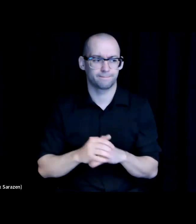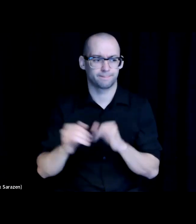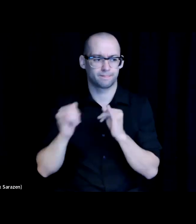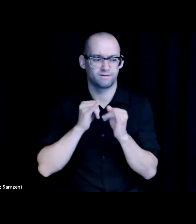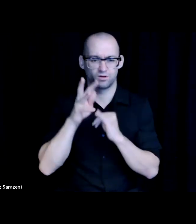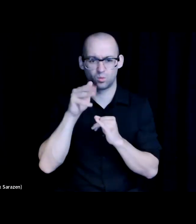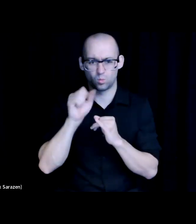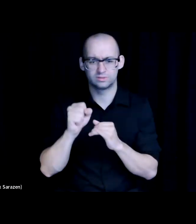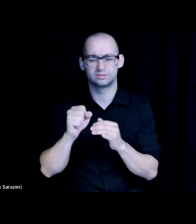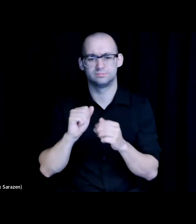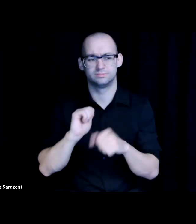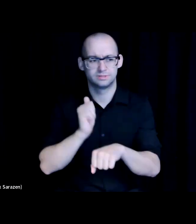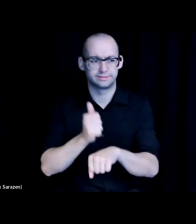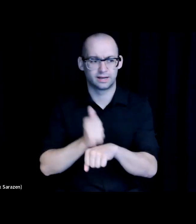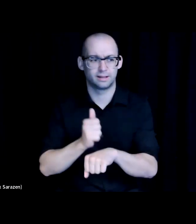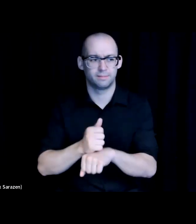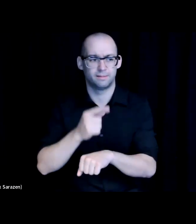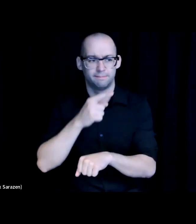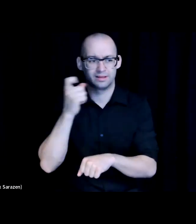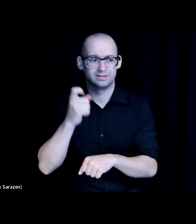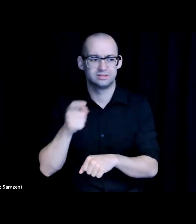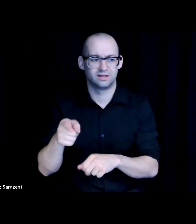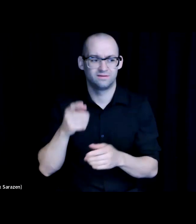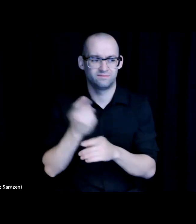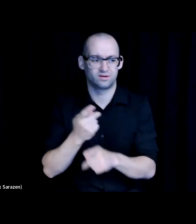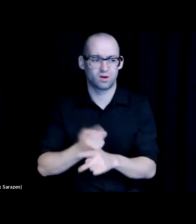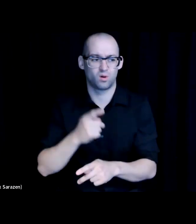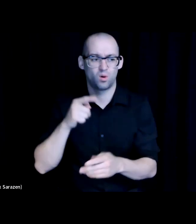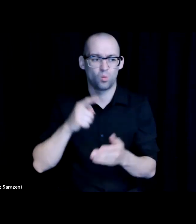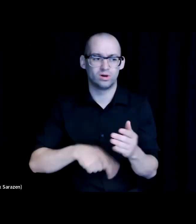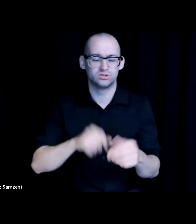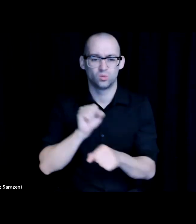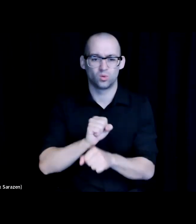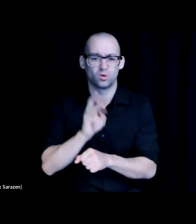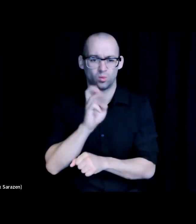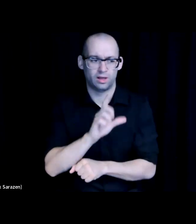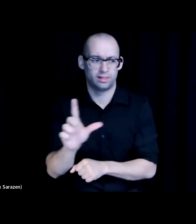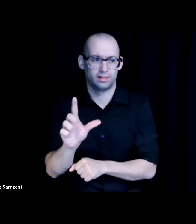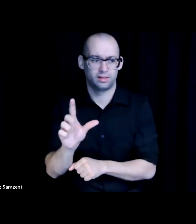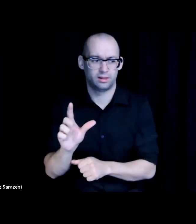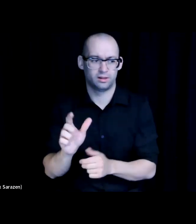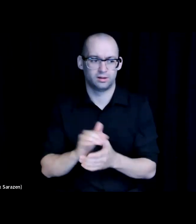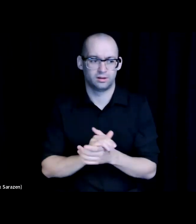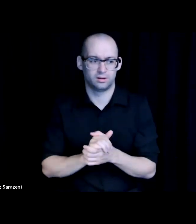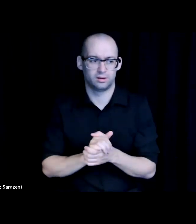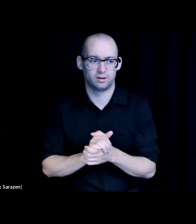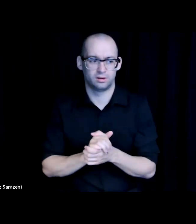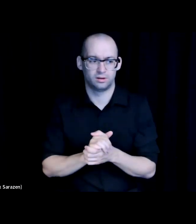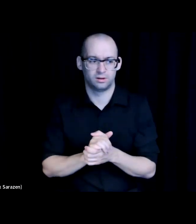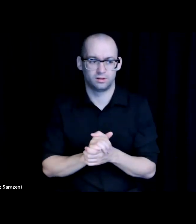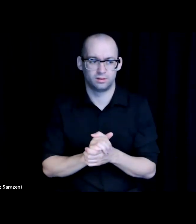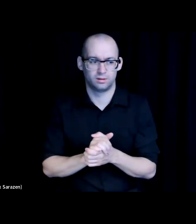around the state with providers to determine what was working well and where there were opportunities for improvement. And so